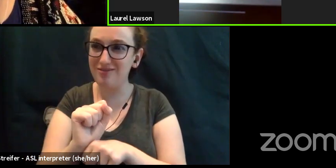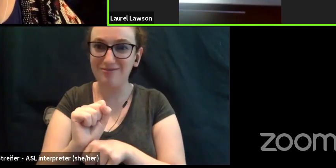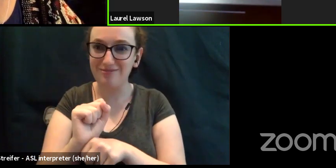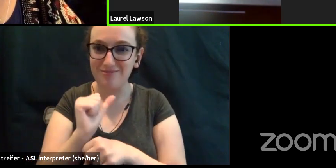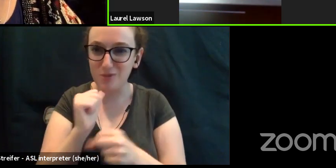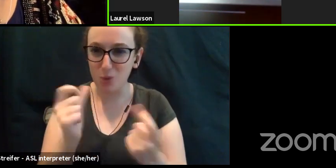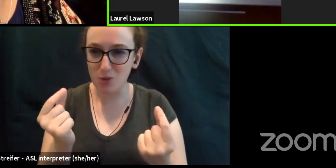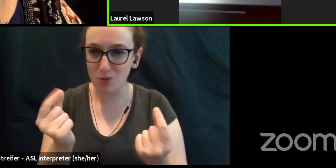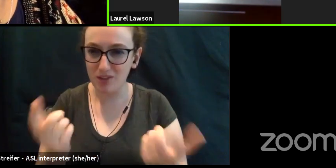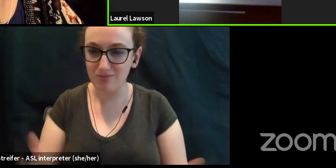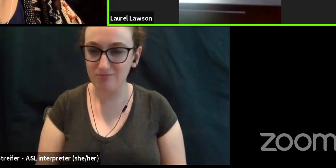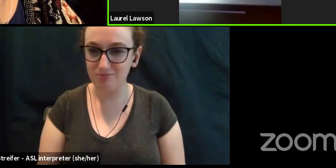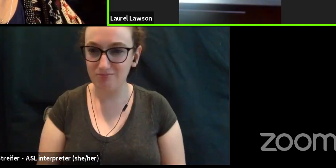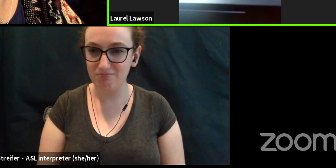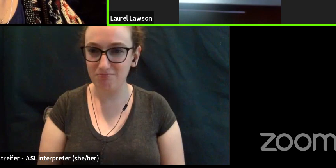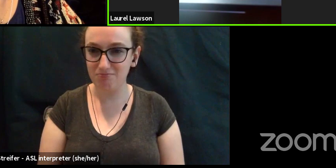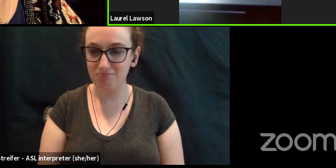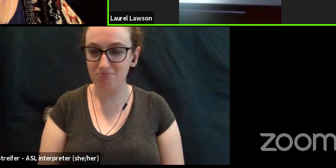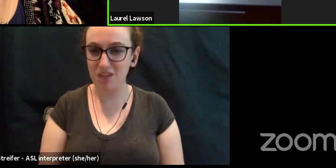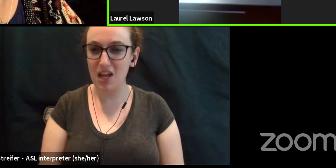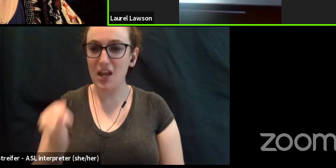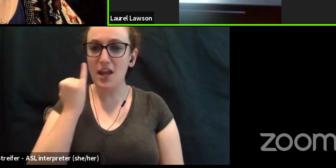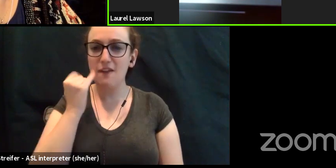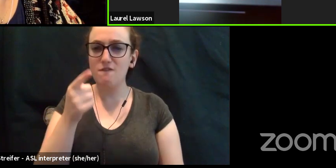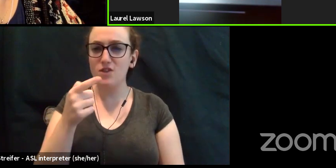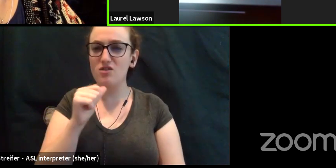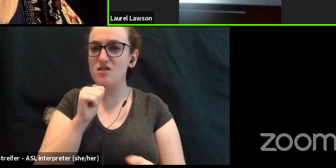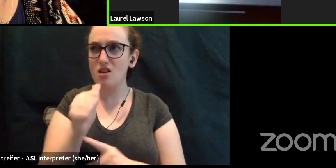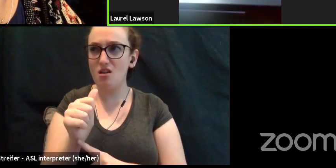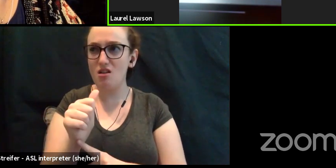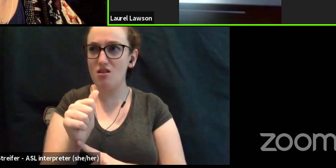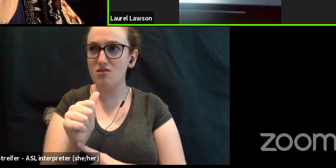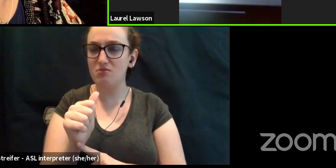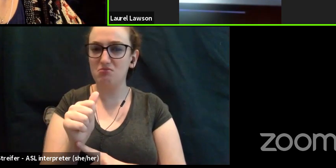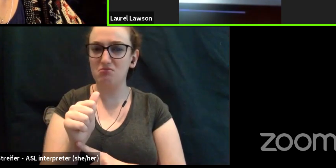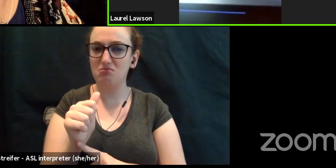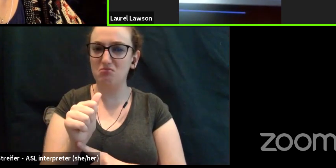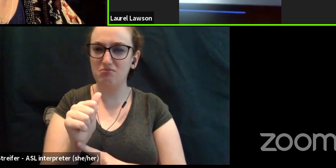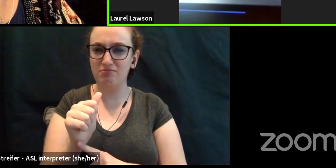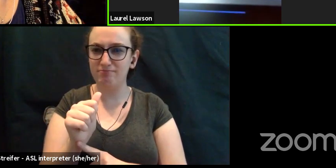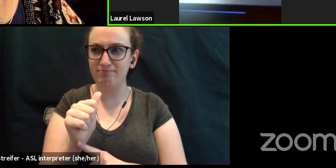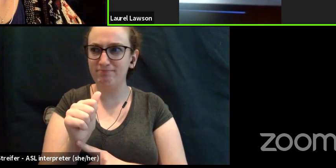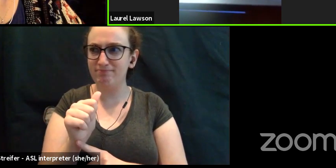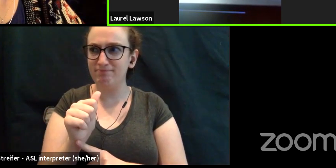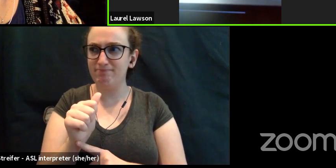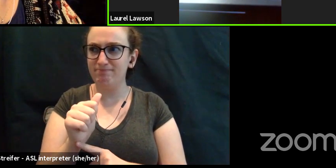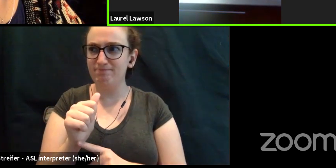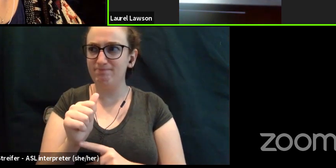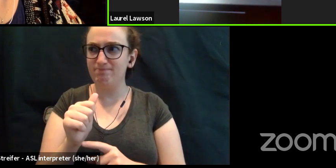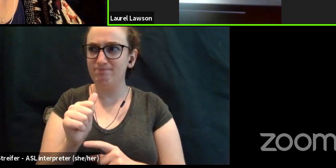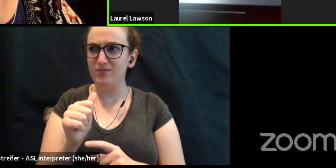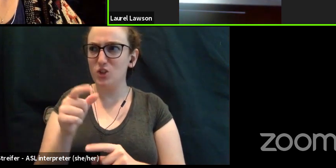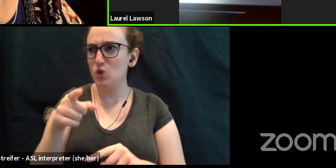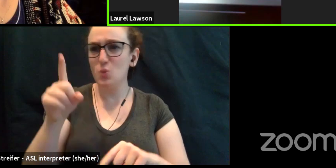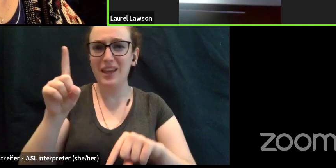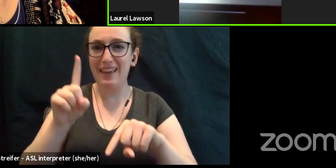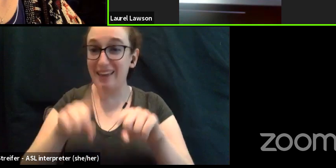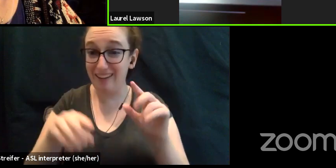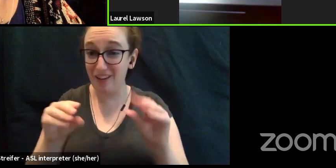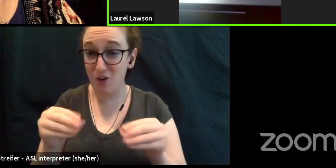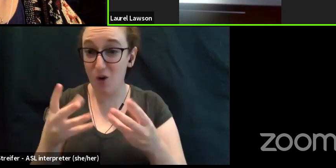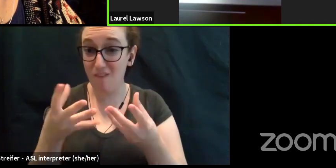If you're not at a place where you can, for example, offer